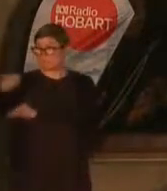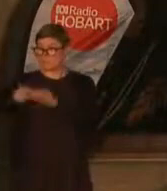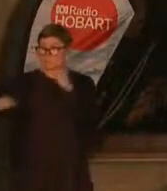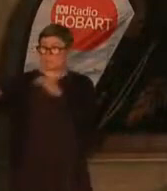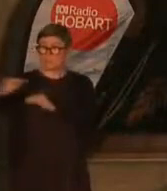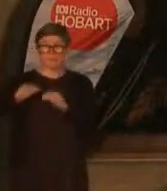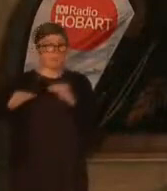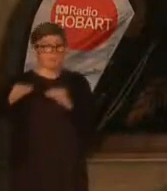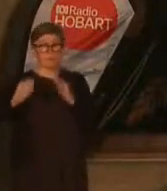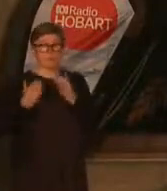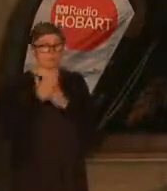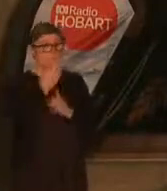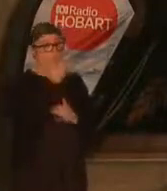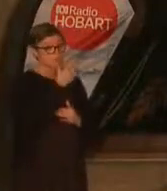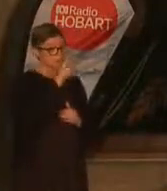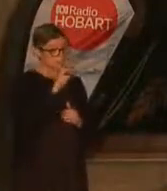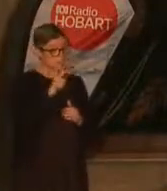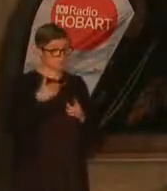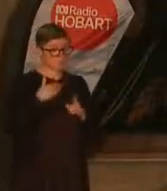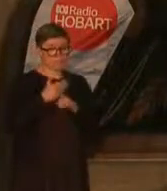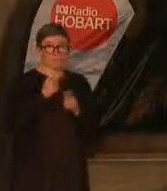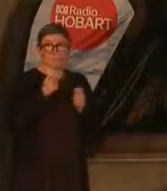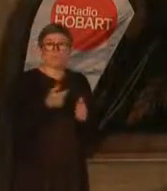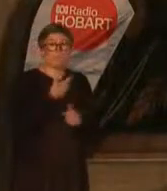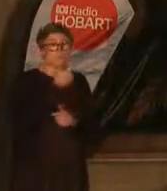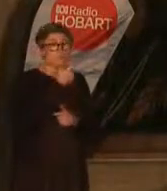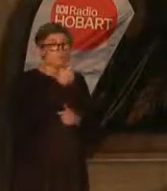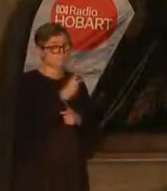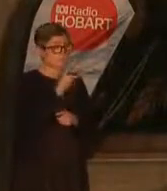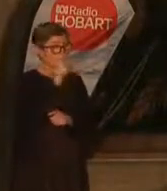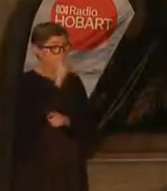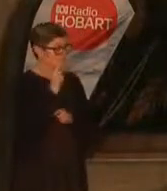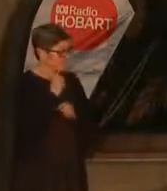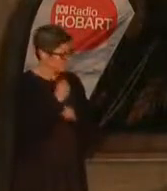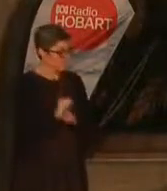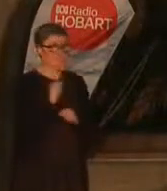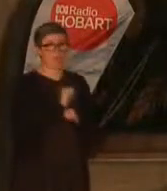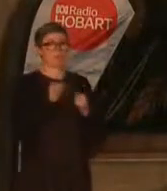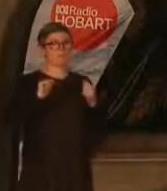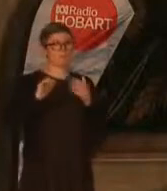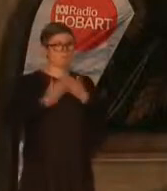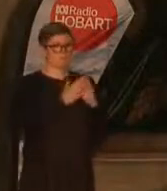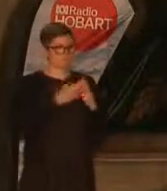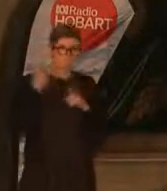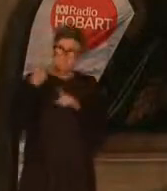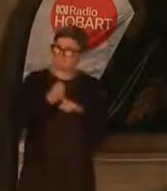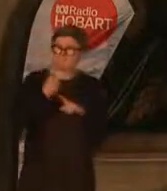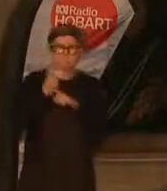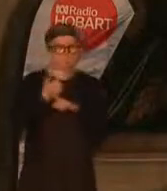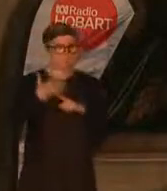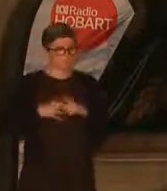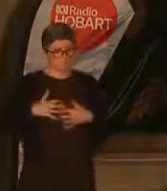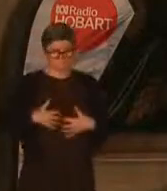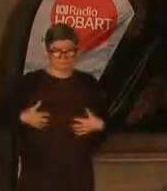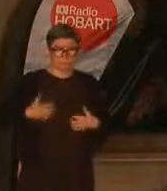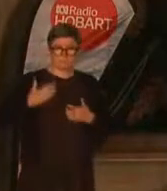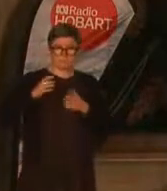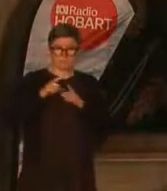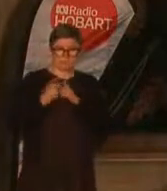19th century and into the early 20th century. And our community today is still fighting to have those, you know, to get those